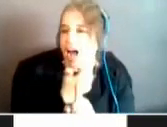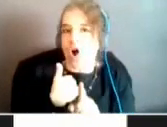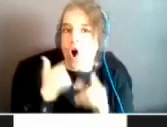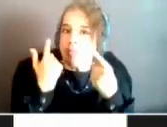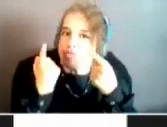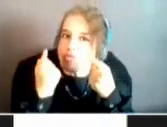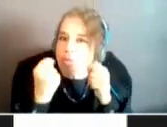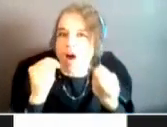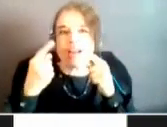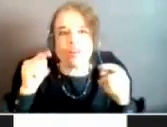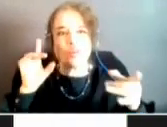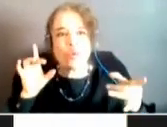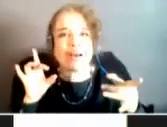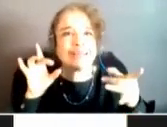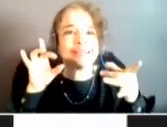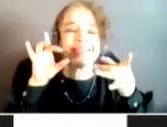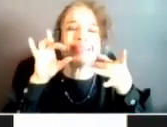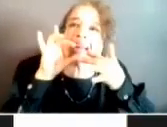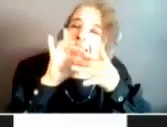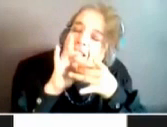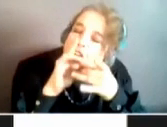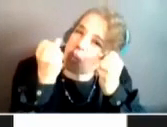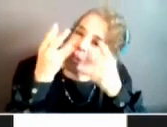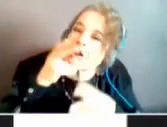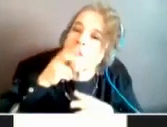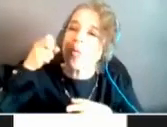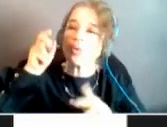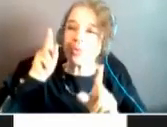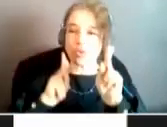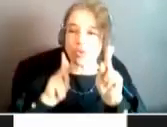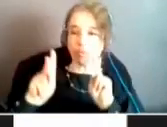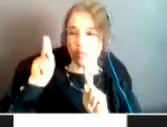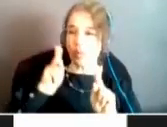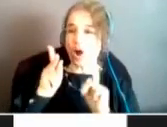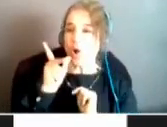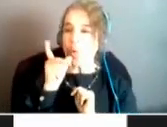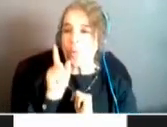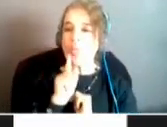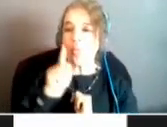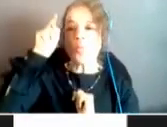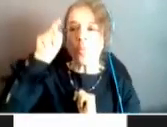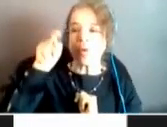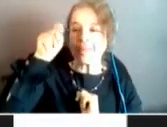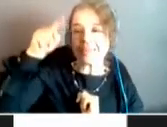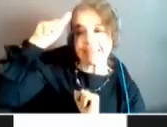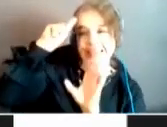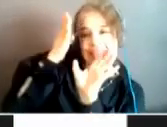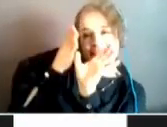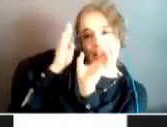to connect many older people who really need a psych